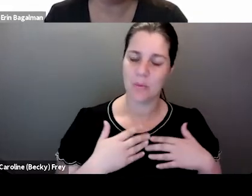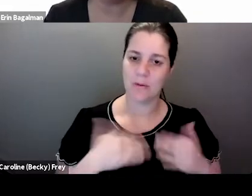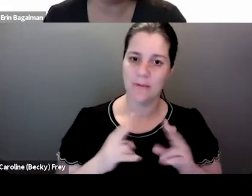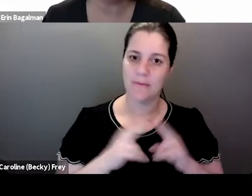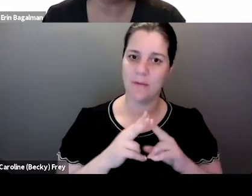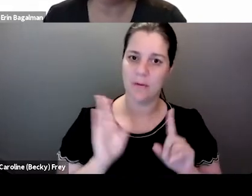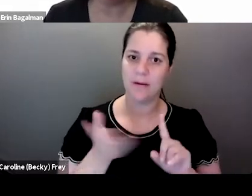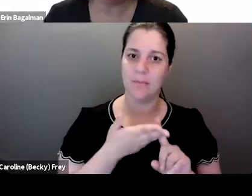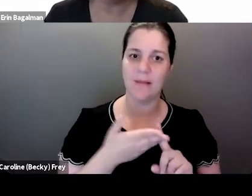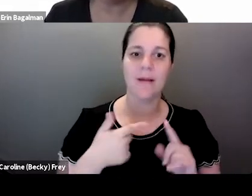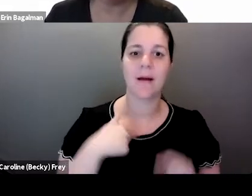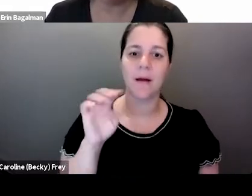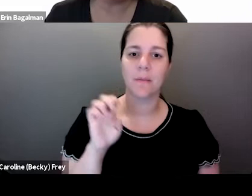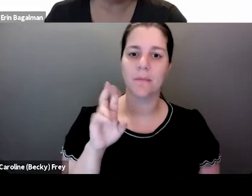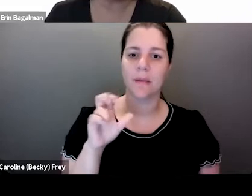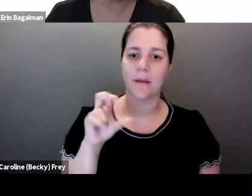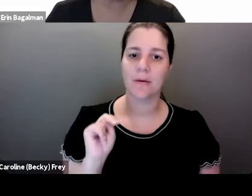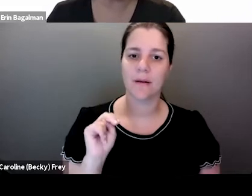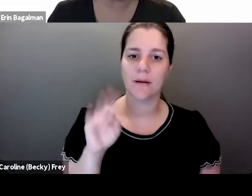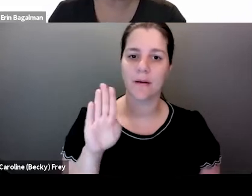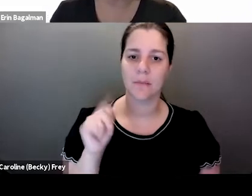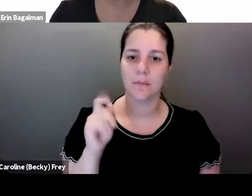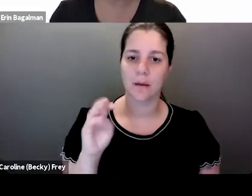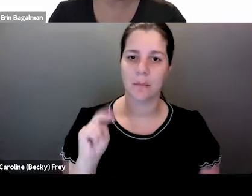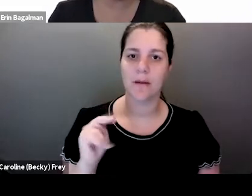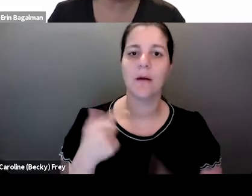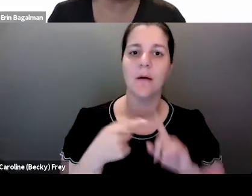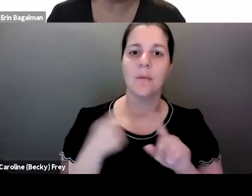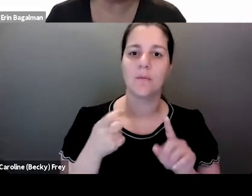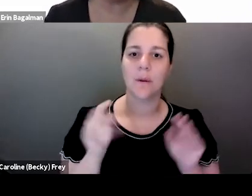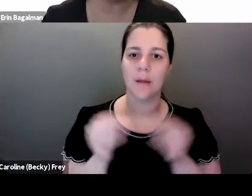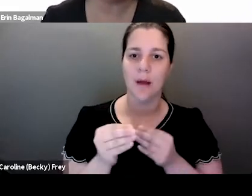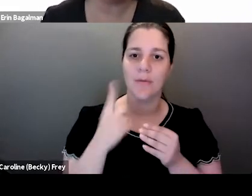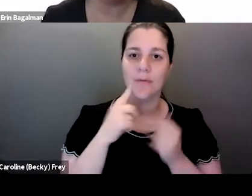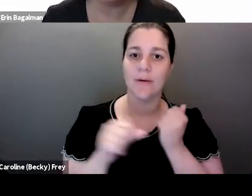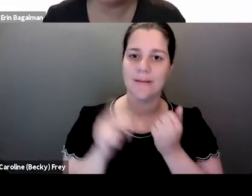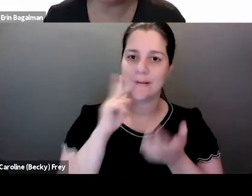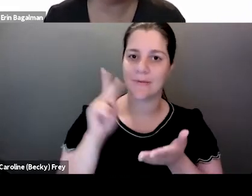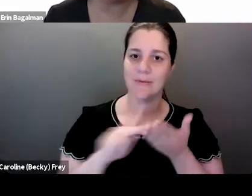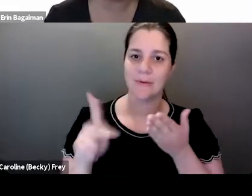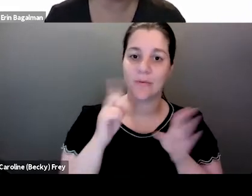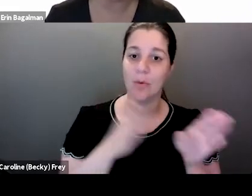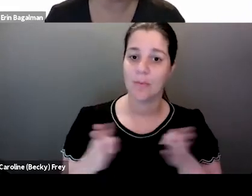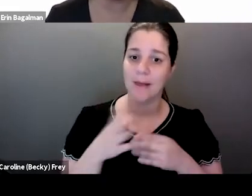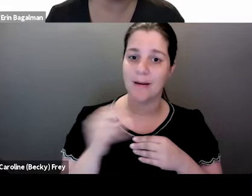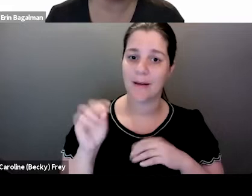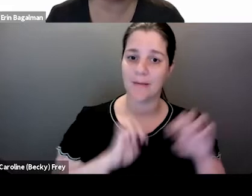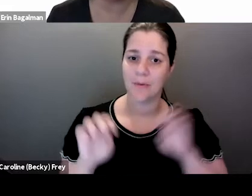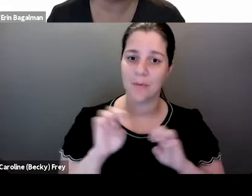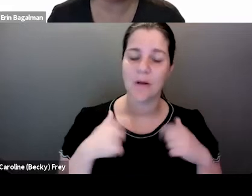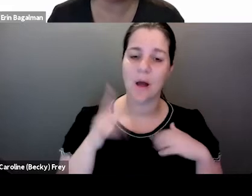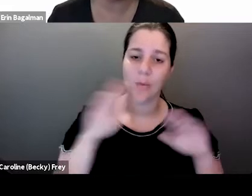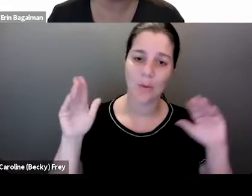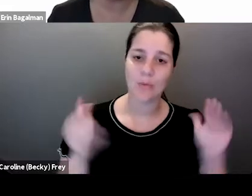and Evaluation. I have the privilege of introducing 4 wonderful speakers for our session on the 988 Lifeline Potential